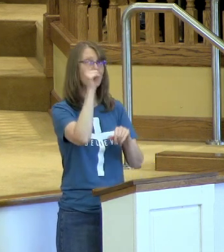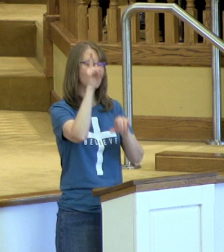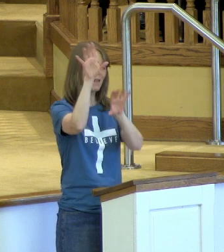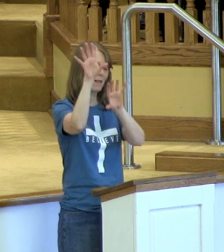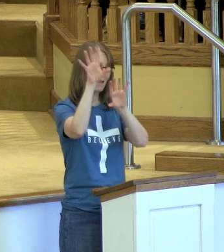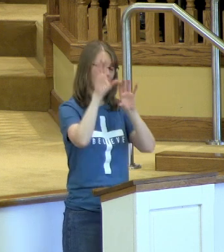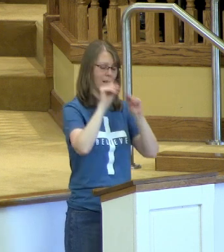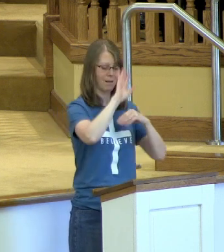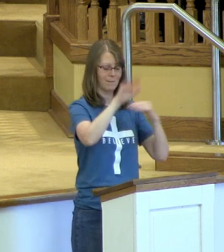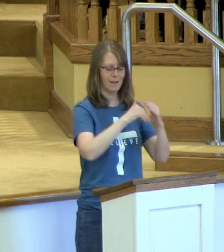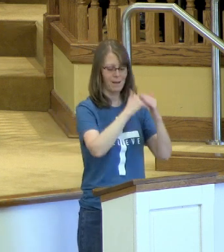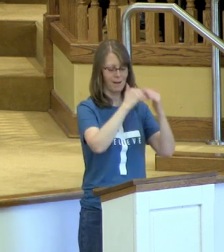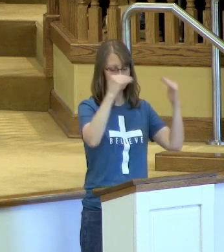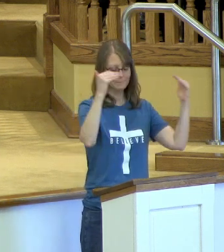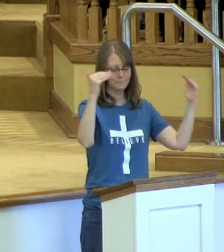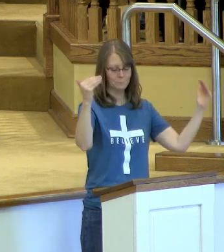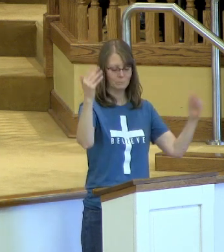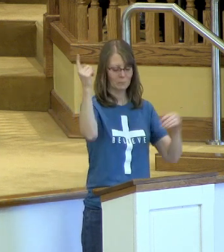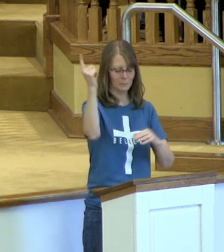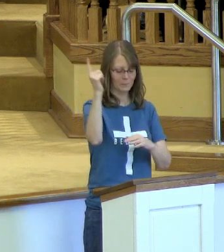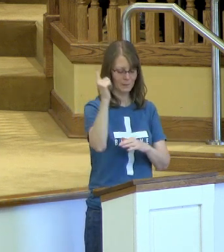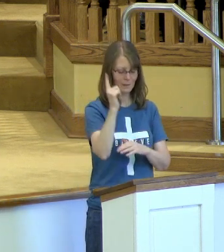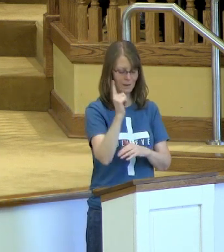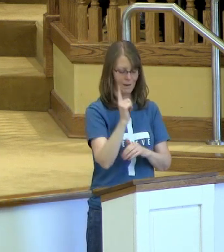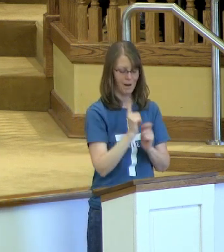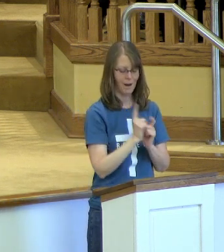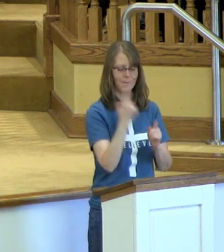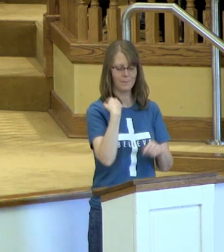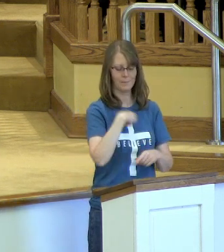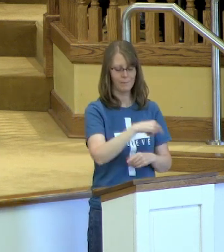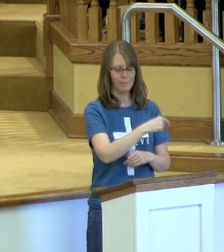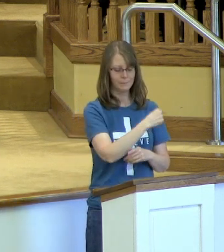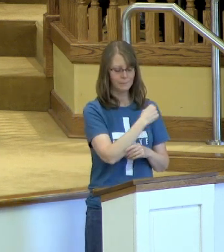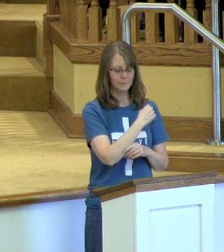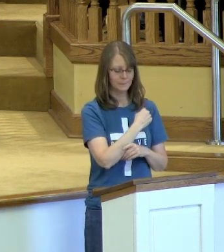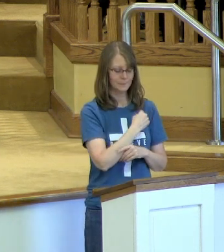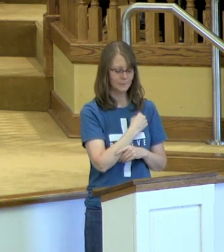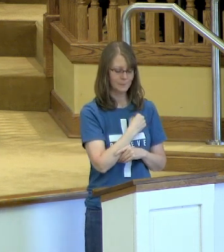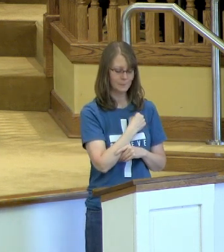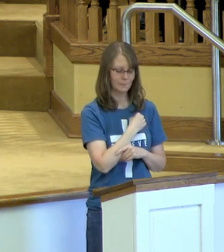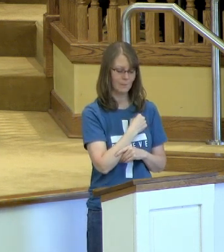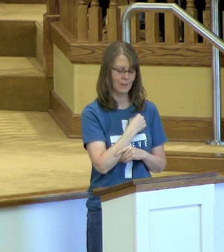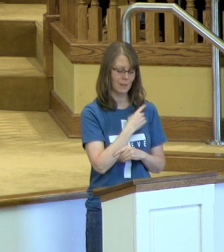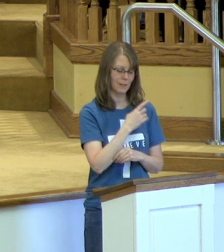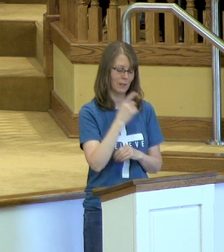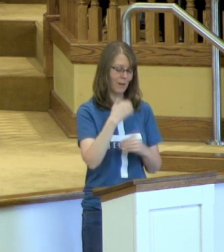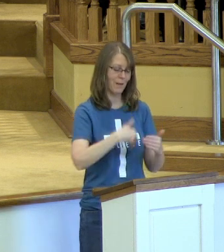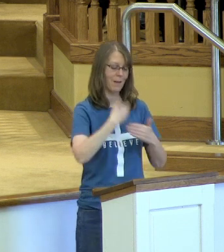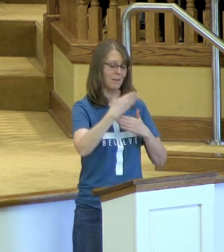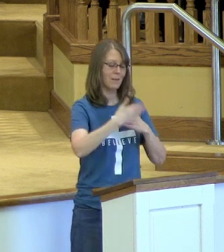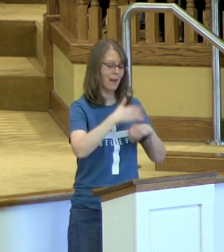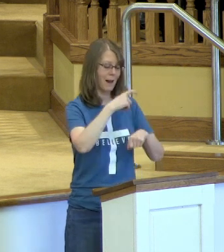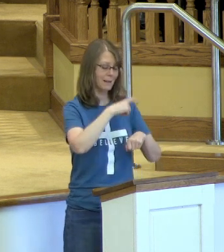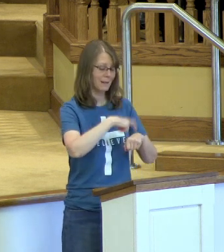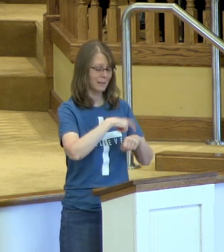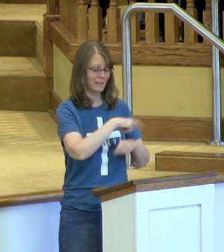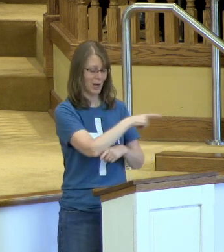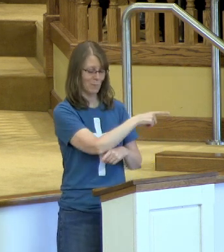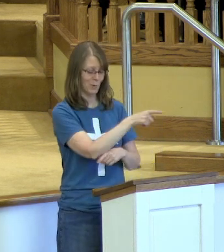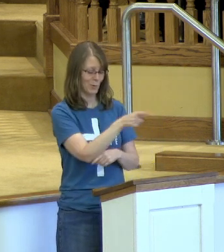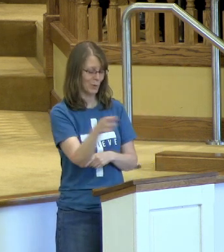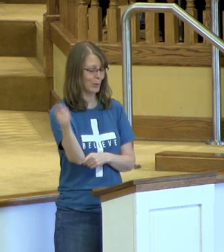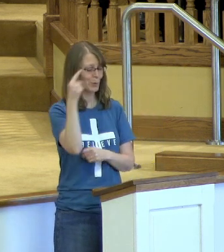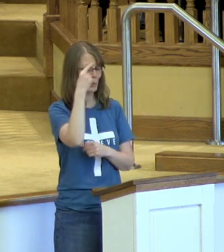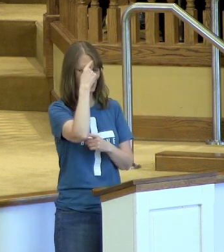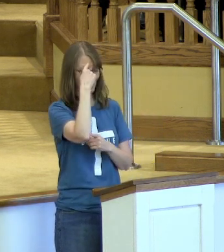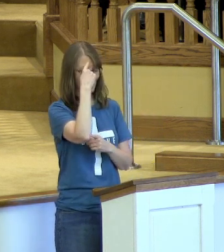of glory right into your story, so the next time you don't think